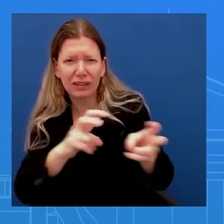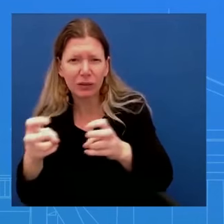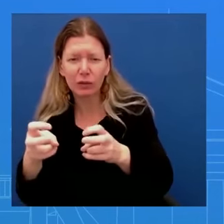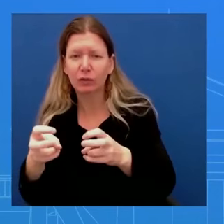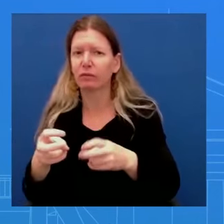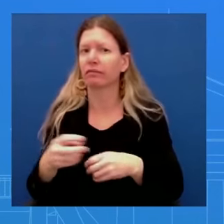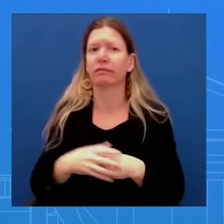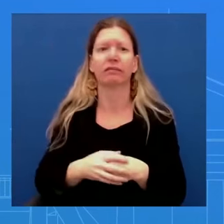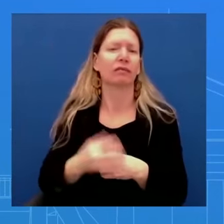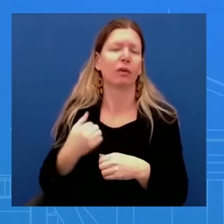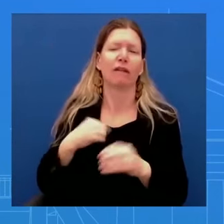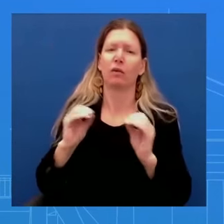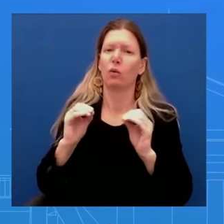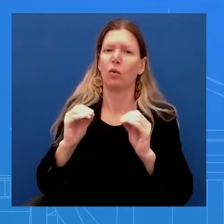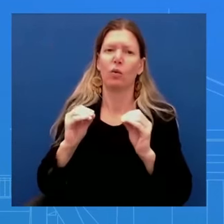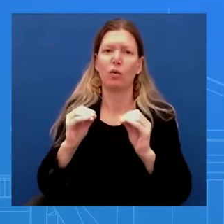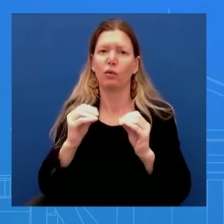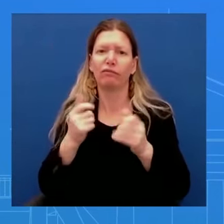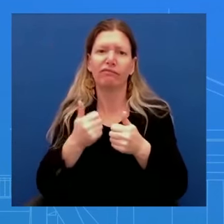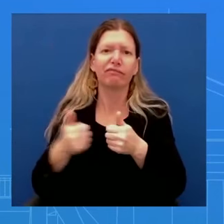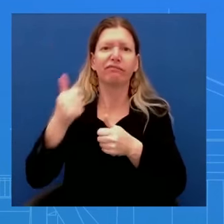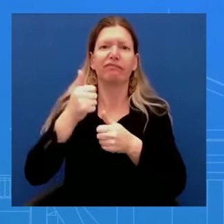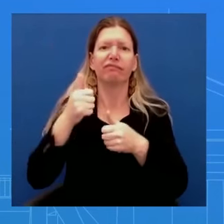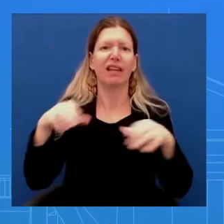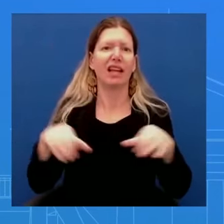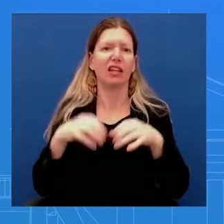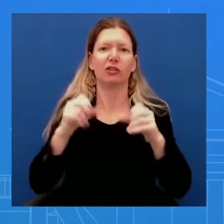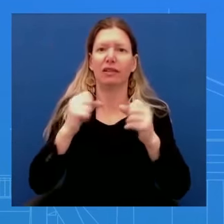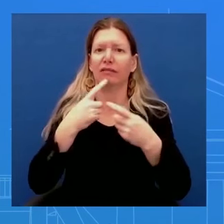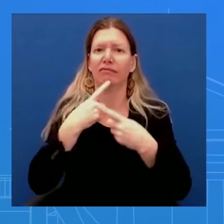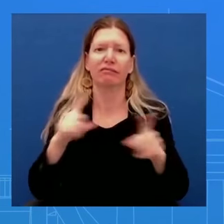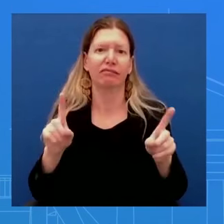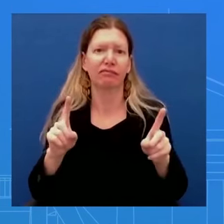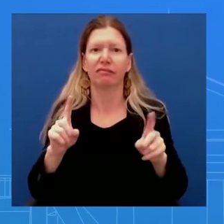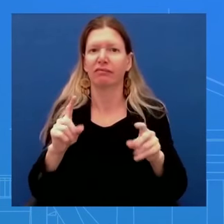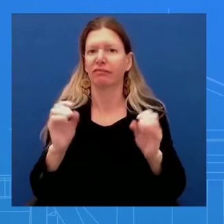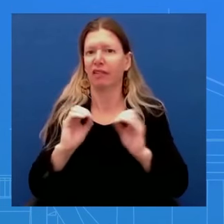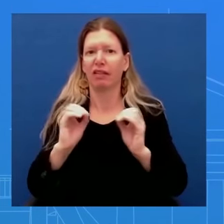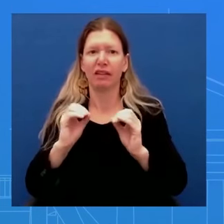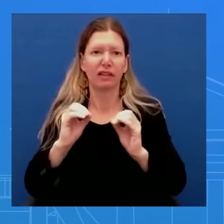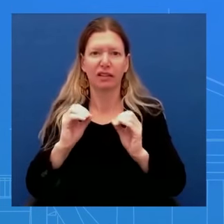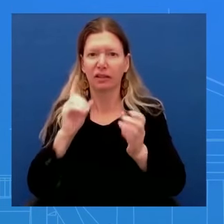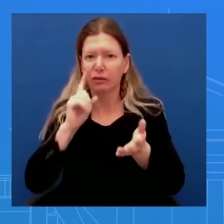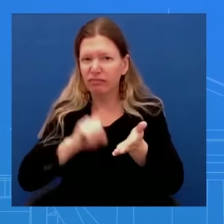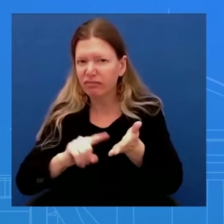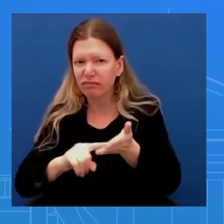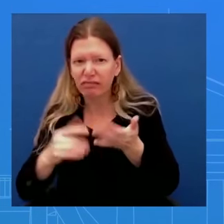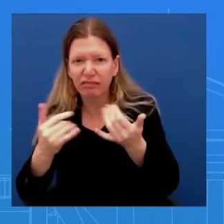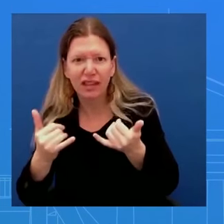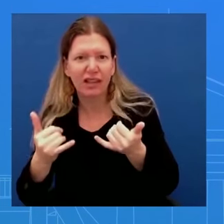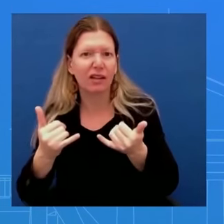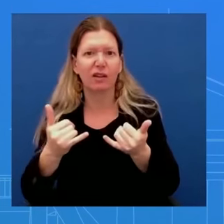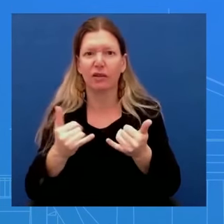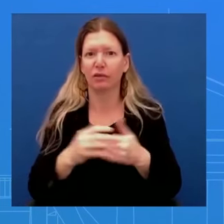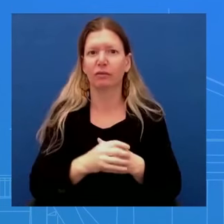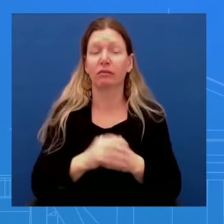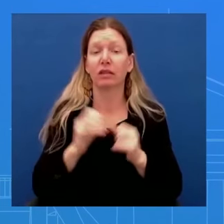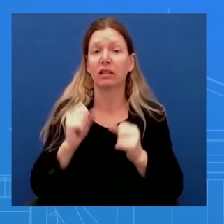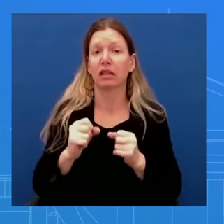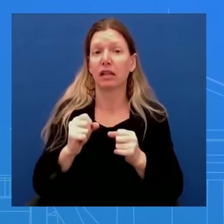anything like that to share or preview to you at this time. I could mention the legislation of the president, as I did moments ago, that he put forward